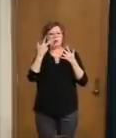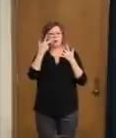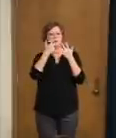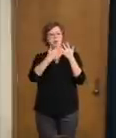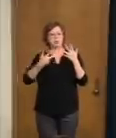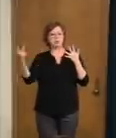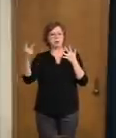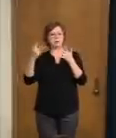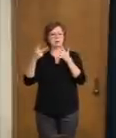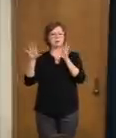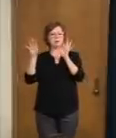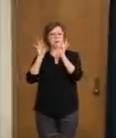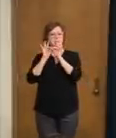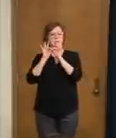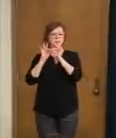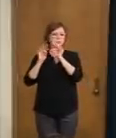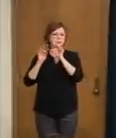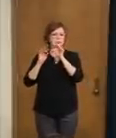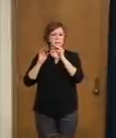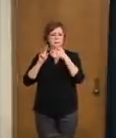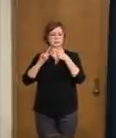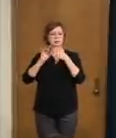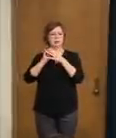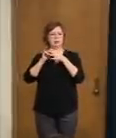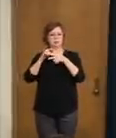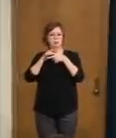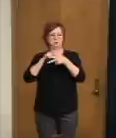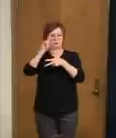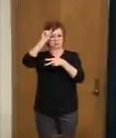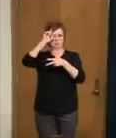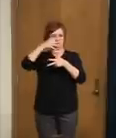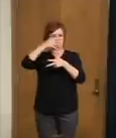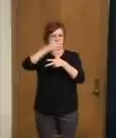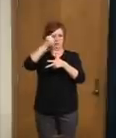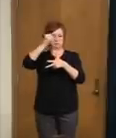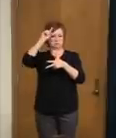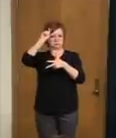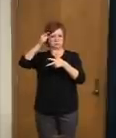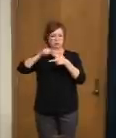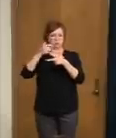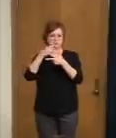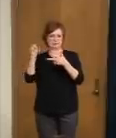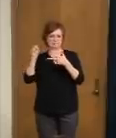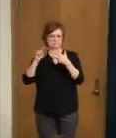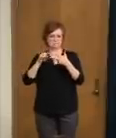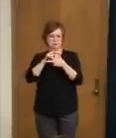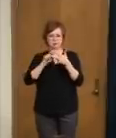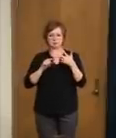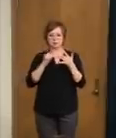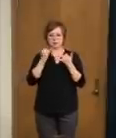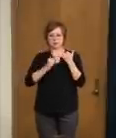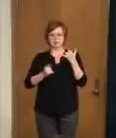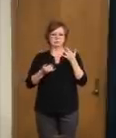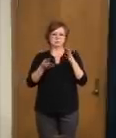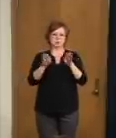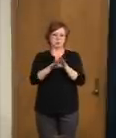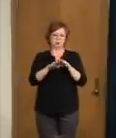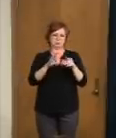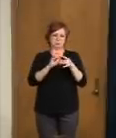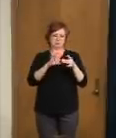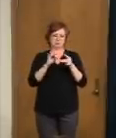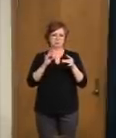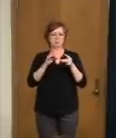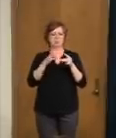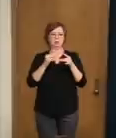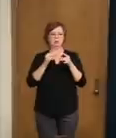for the campaign, including faster, smarter, and safe, and then wrap up with a few key messages and next